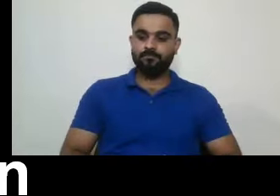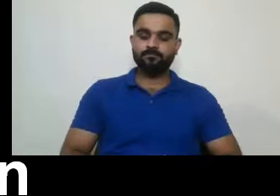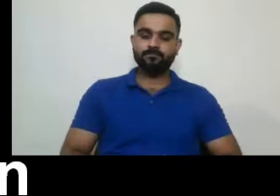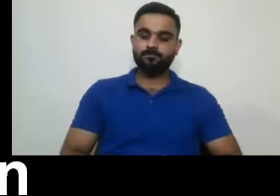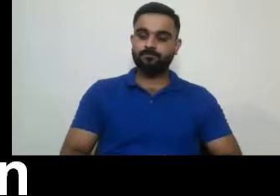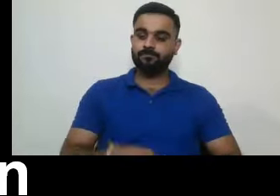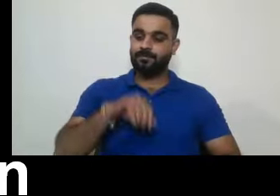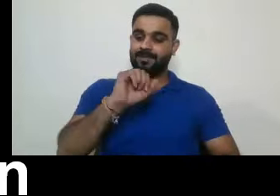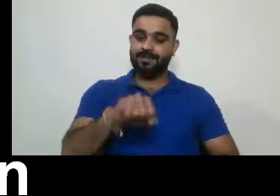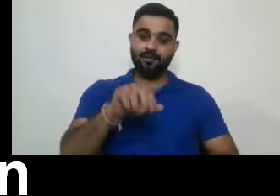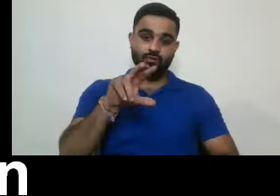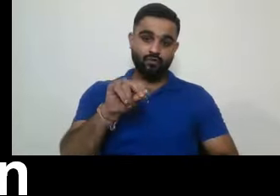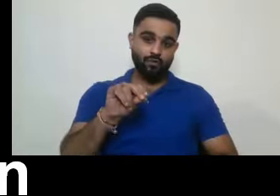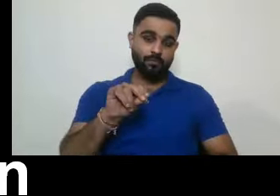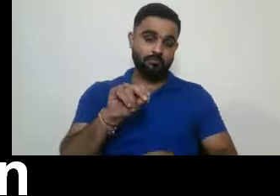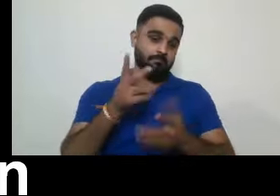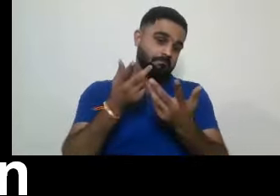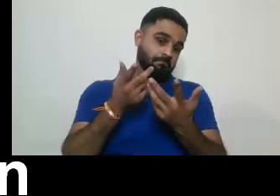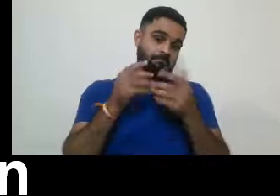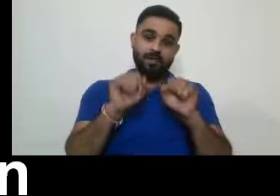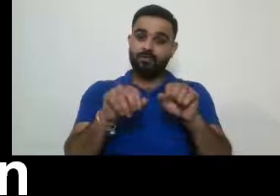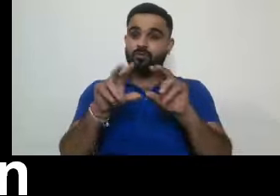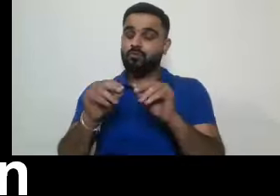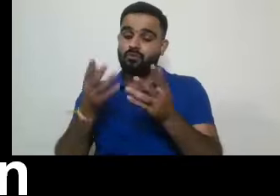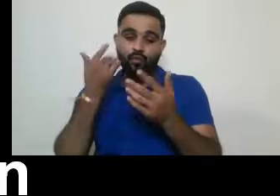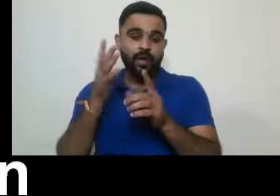Yes or no? A Y or a N would do.